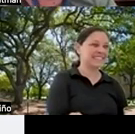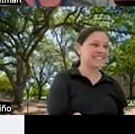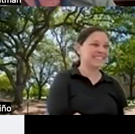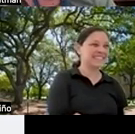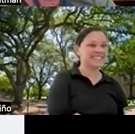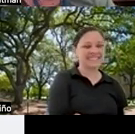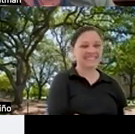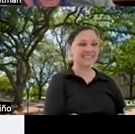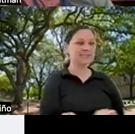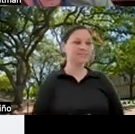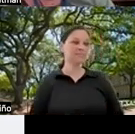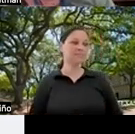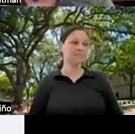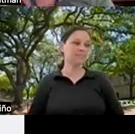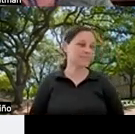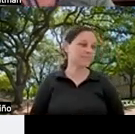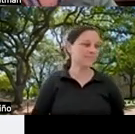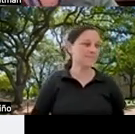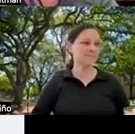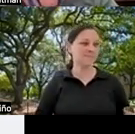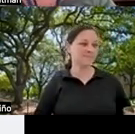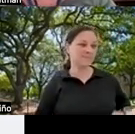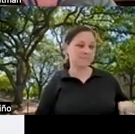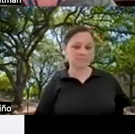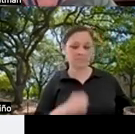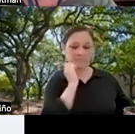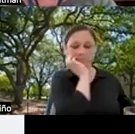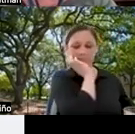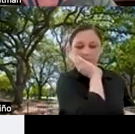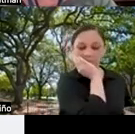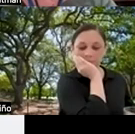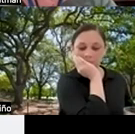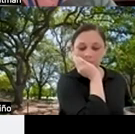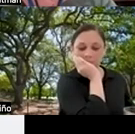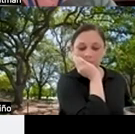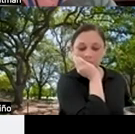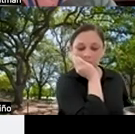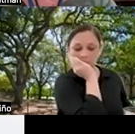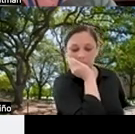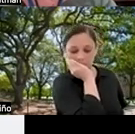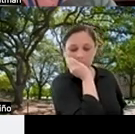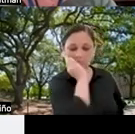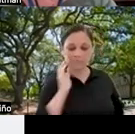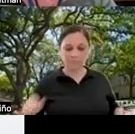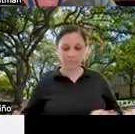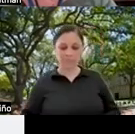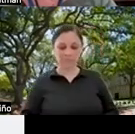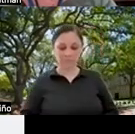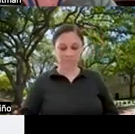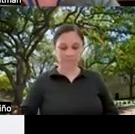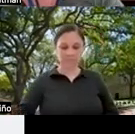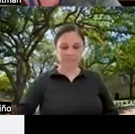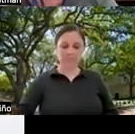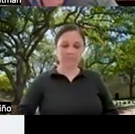I think the one thing that I feel like is worth mentioning, although I'm not entirely sure how, so I'm going to throw it out and then maybe you guys can